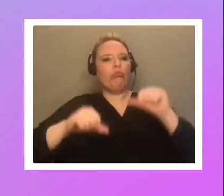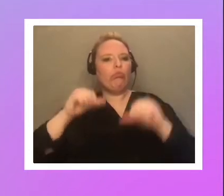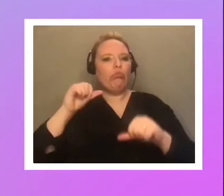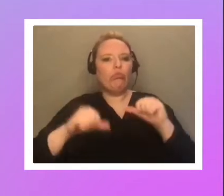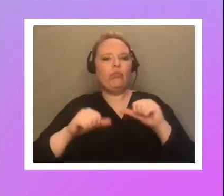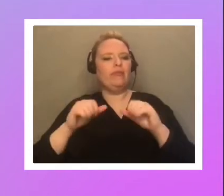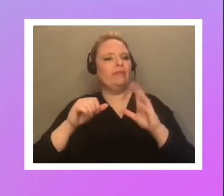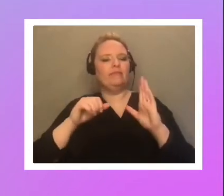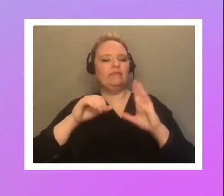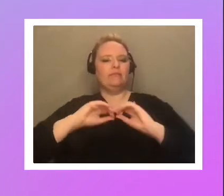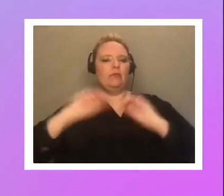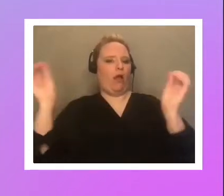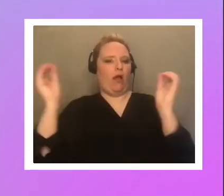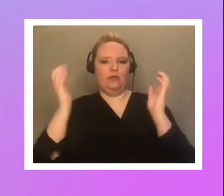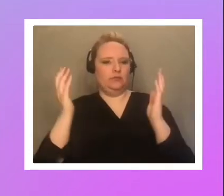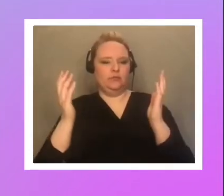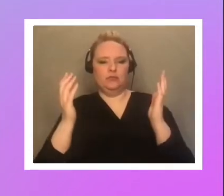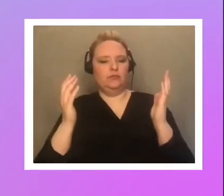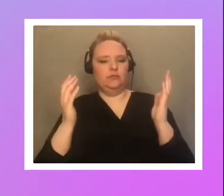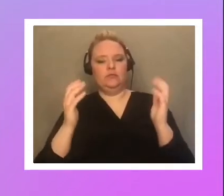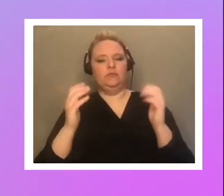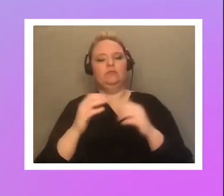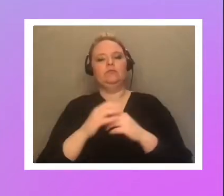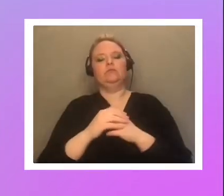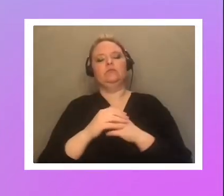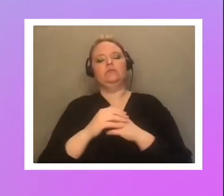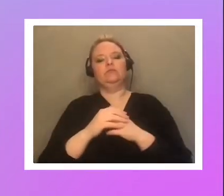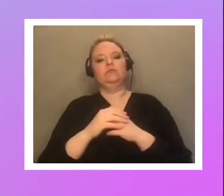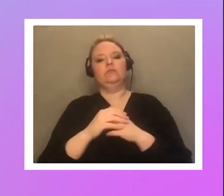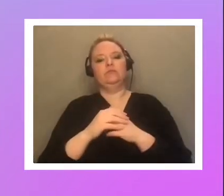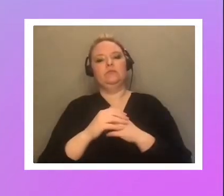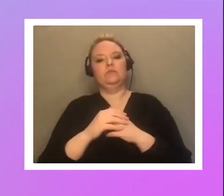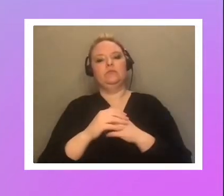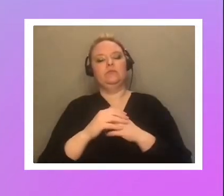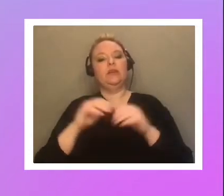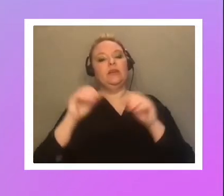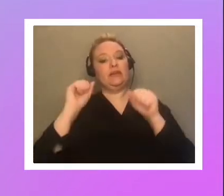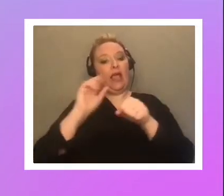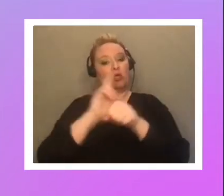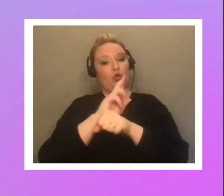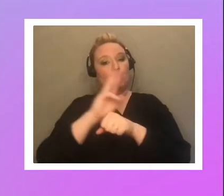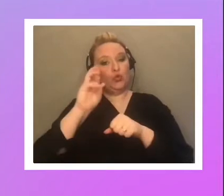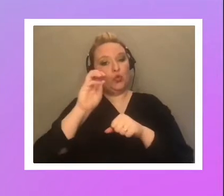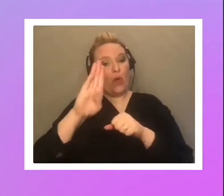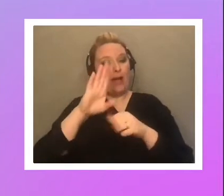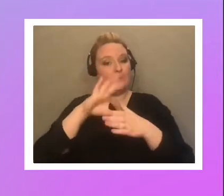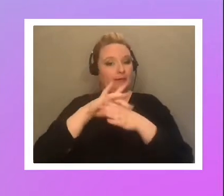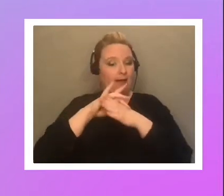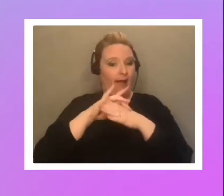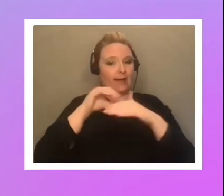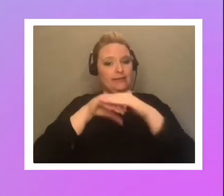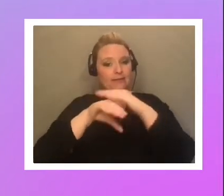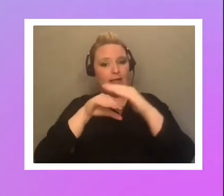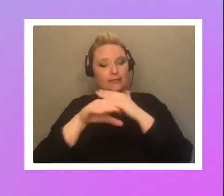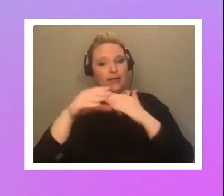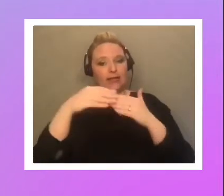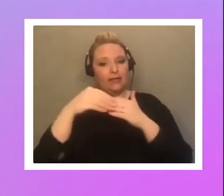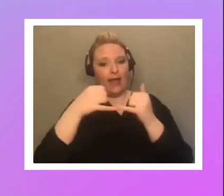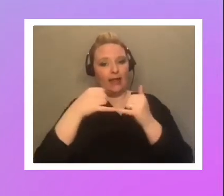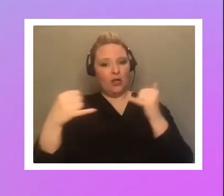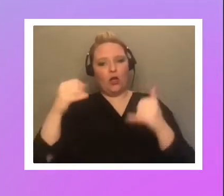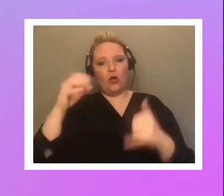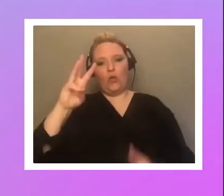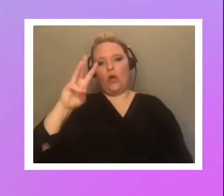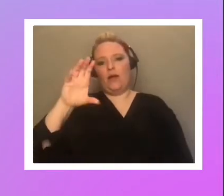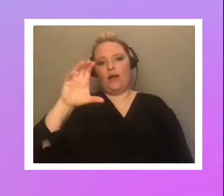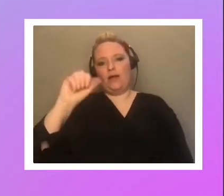achieve. And it's safe to use the Web Content Accessibility Guidelines, or WCAG,